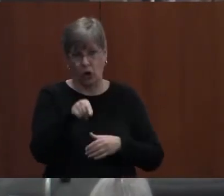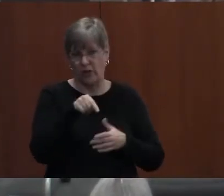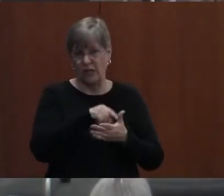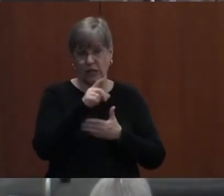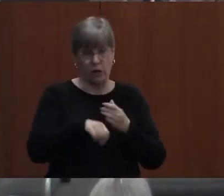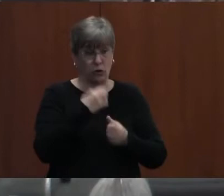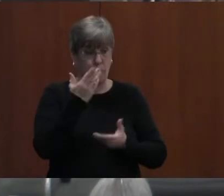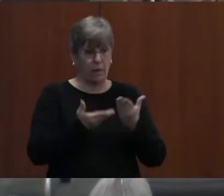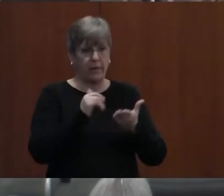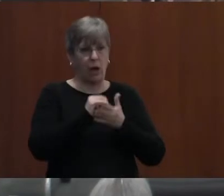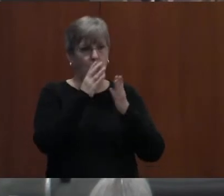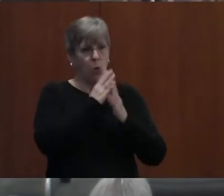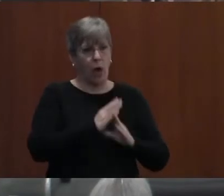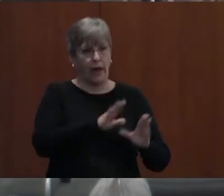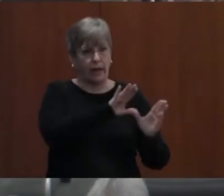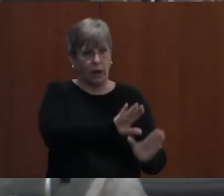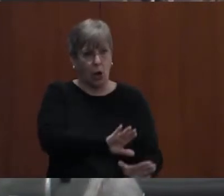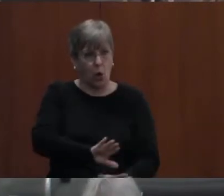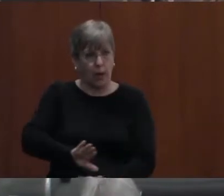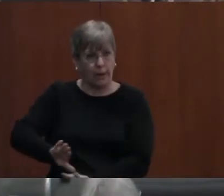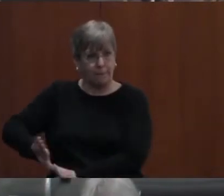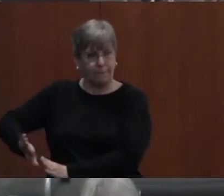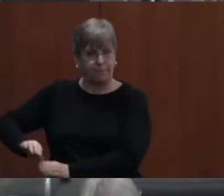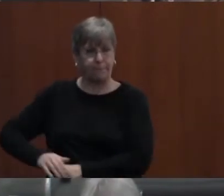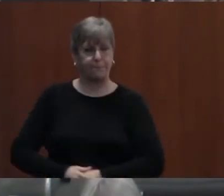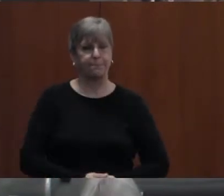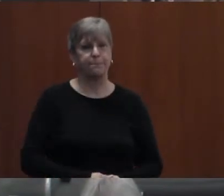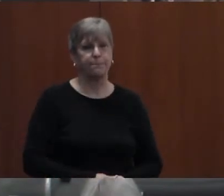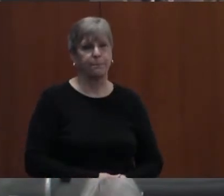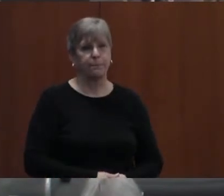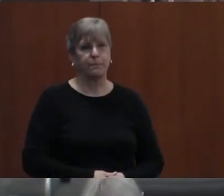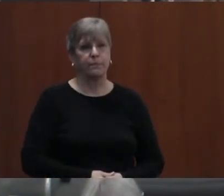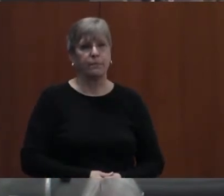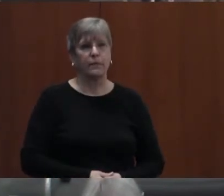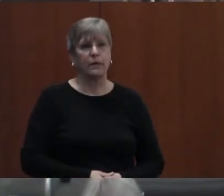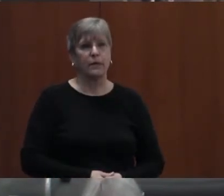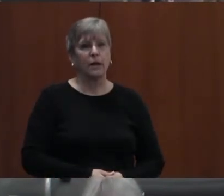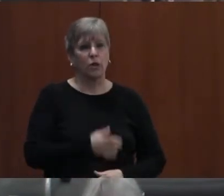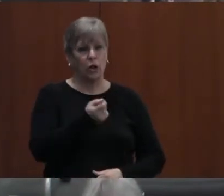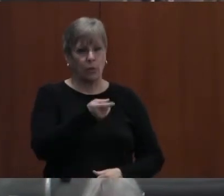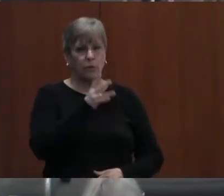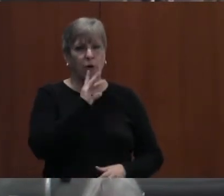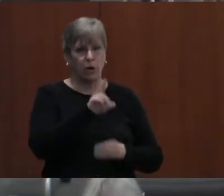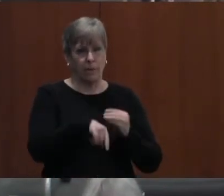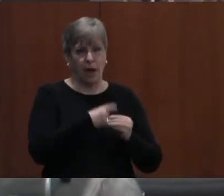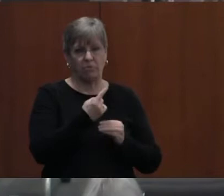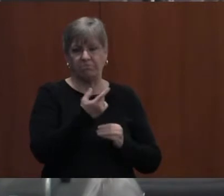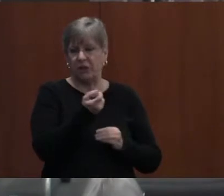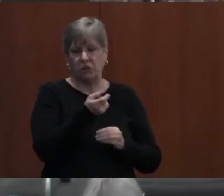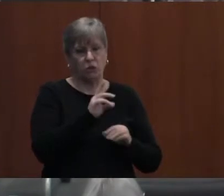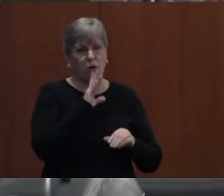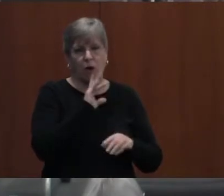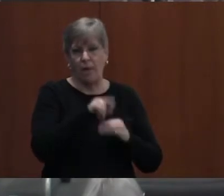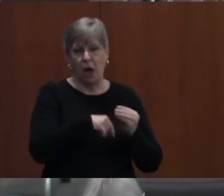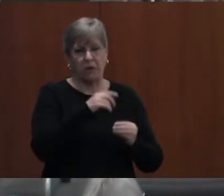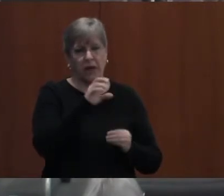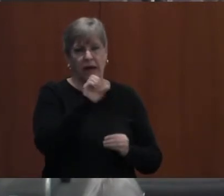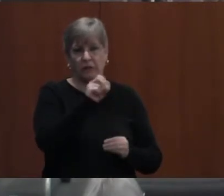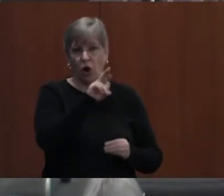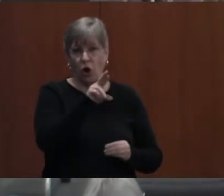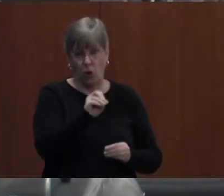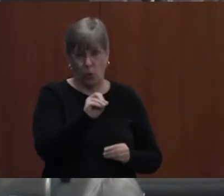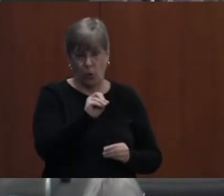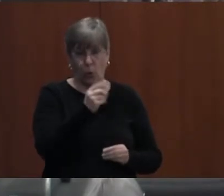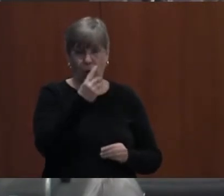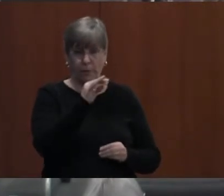maybe that's just going to quietly go away. And there's a little talk about SROs. There is one bill in